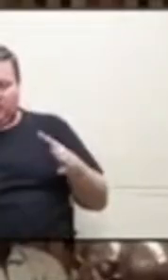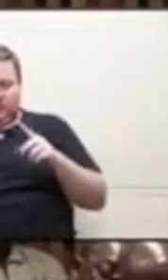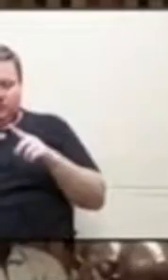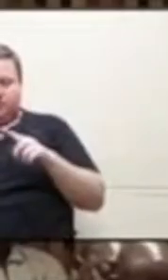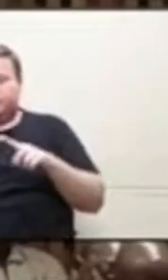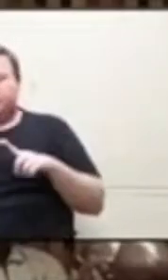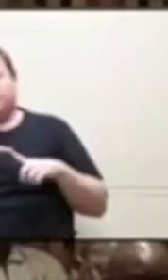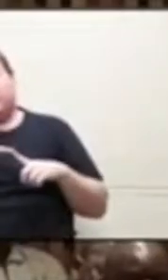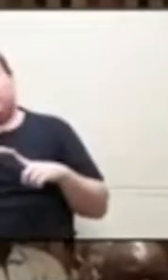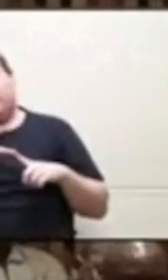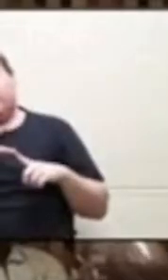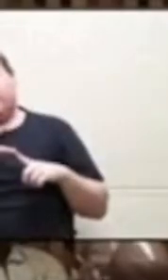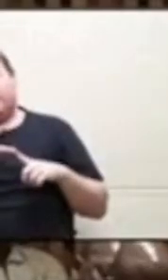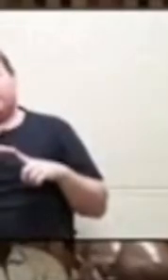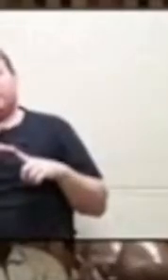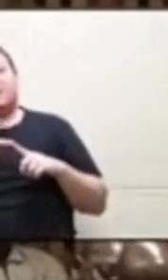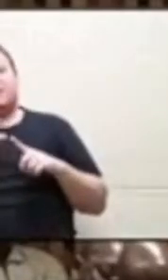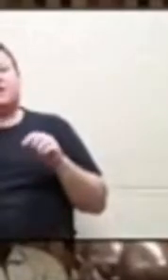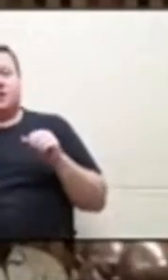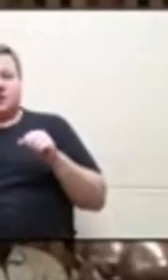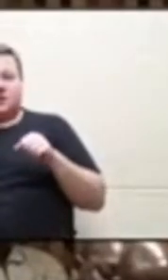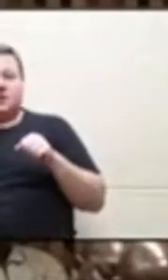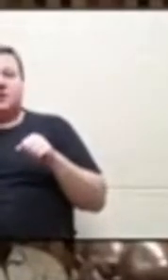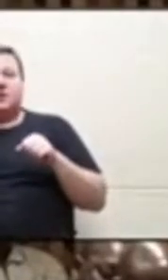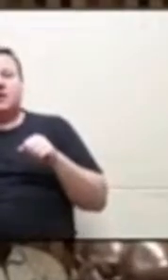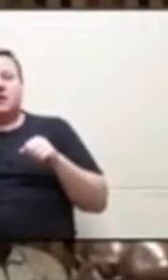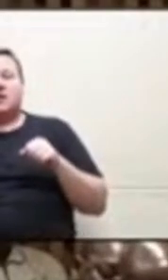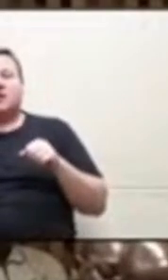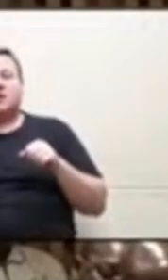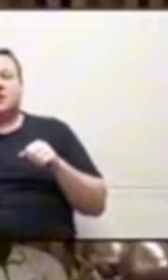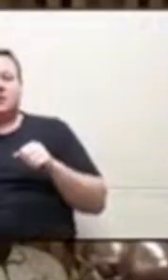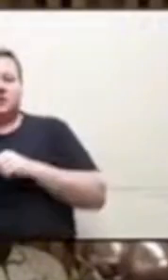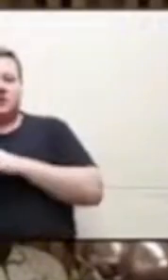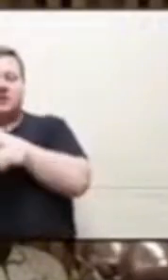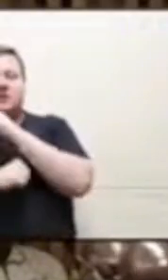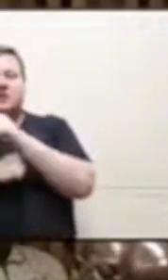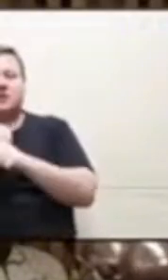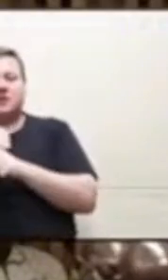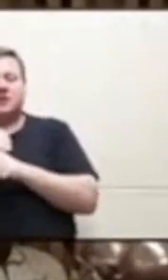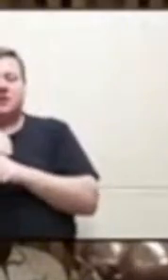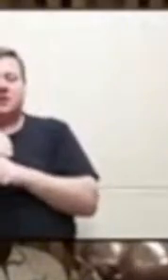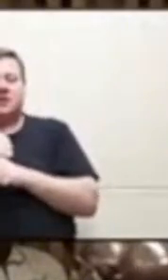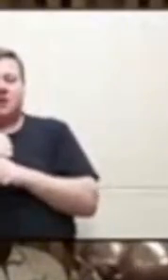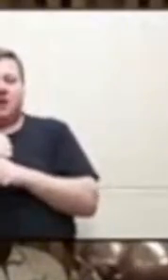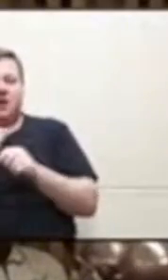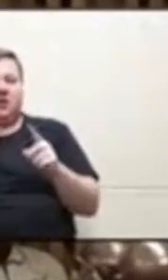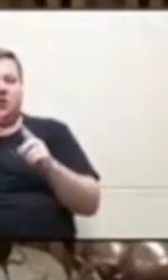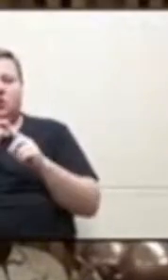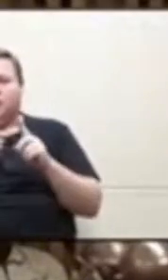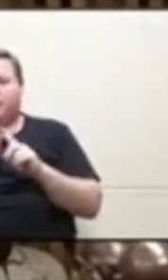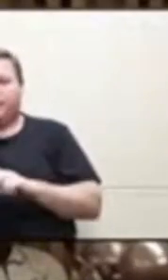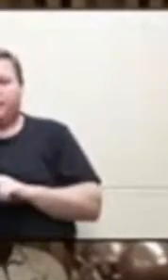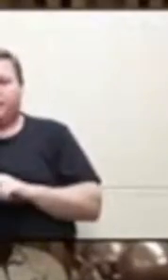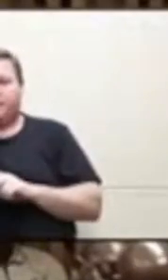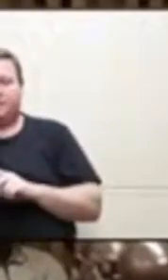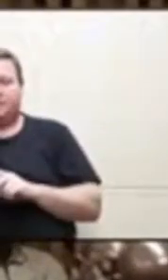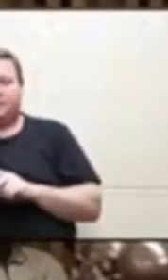that were submitted for that particular year, they were not all achieved. That we agree.